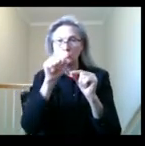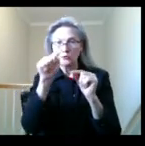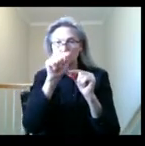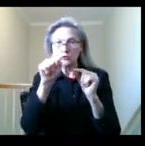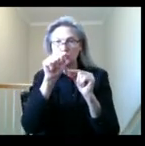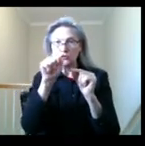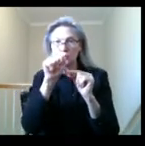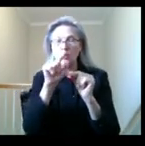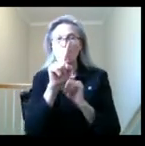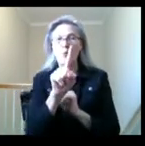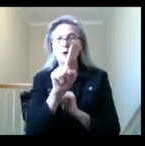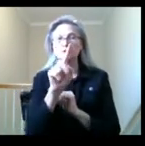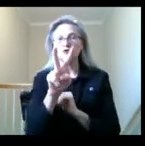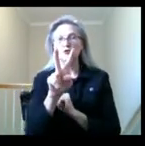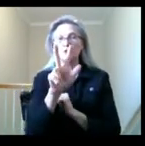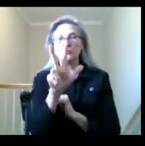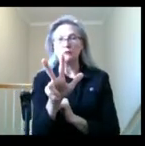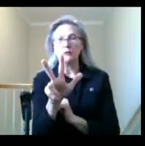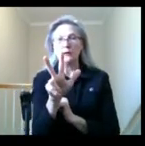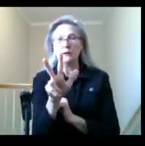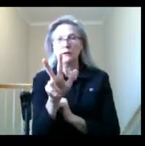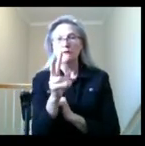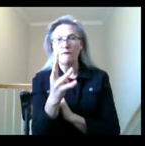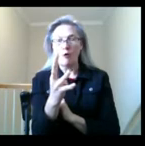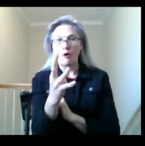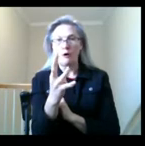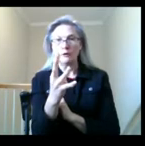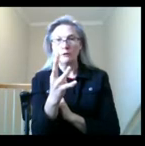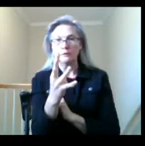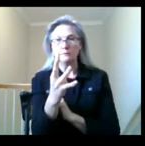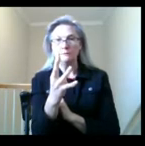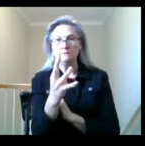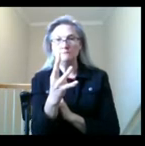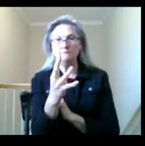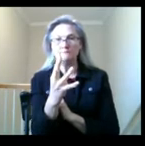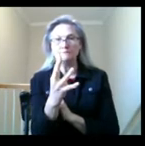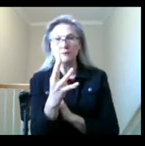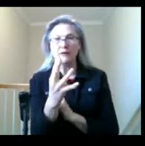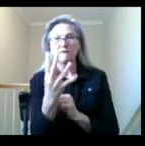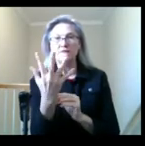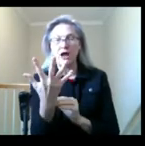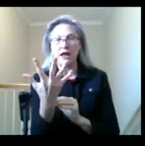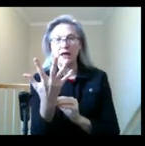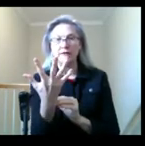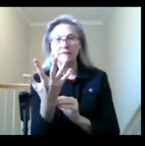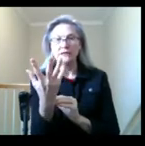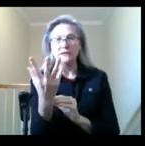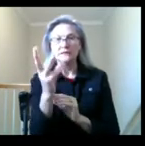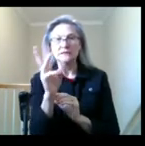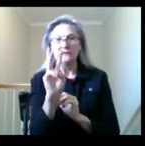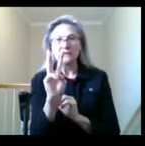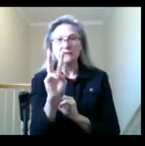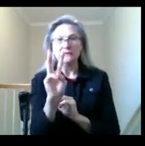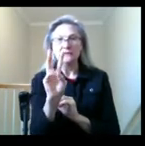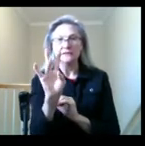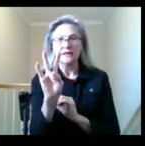2, 3, 4, and then back here, 5,